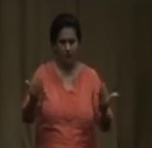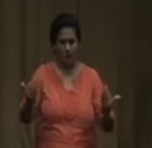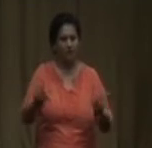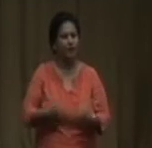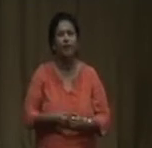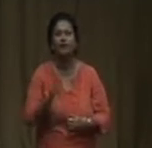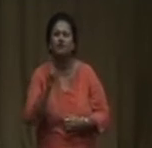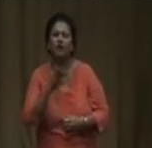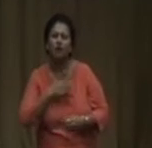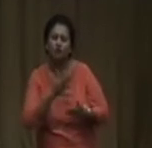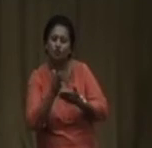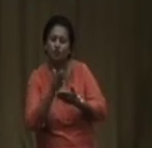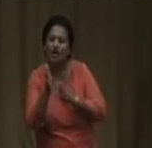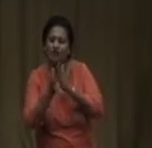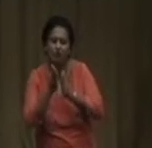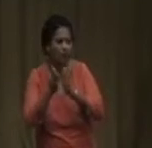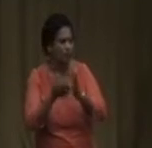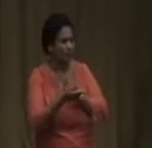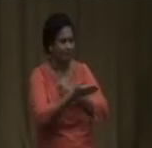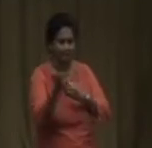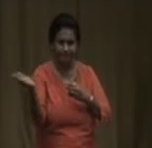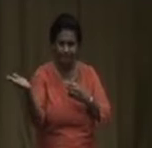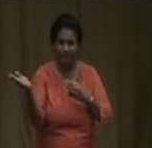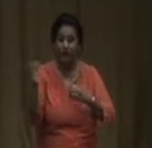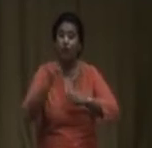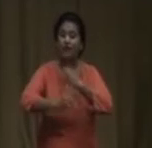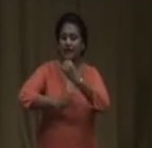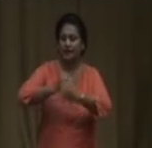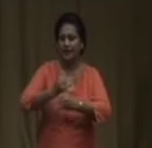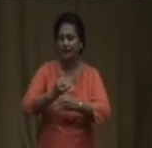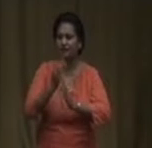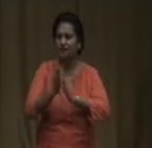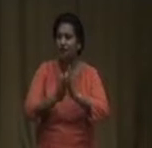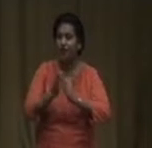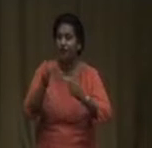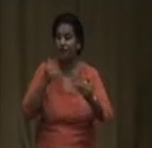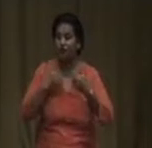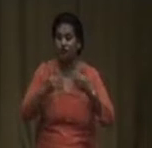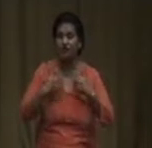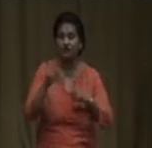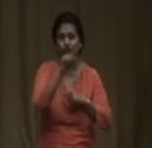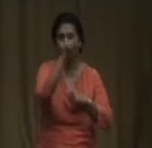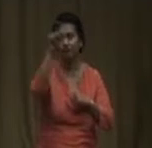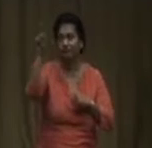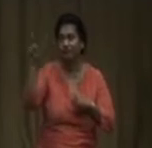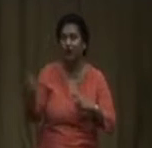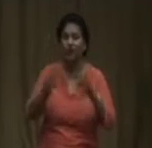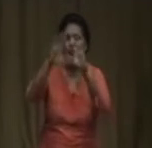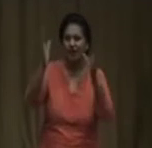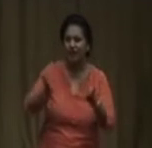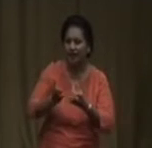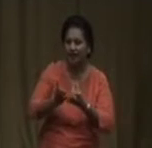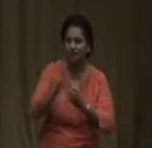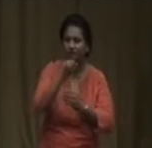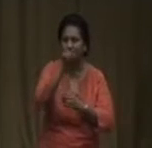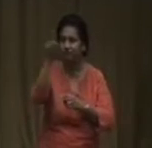is share a story with you. This is an international story of universities from around the world